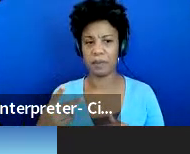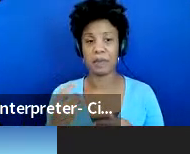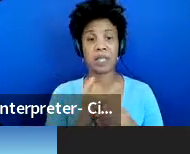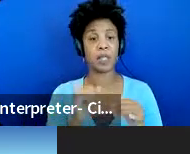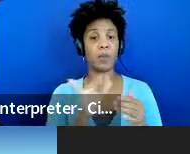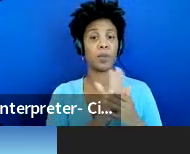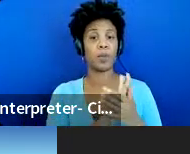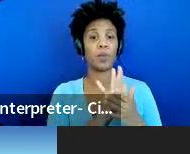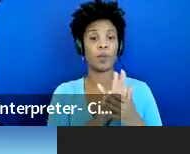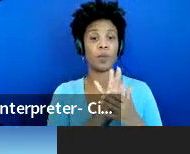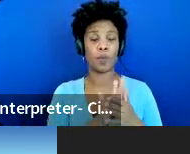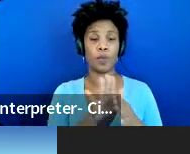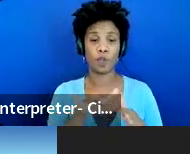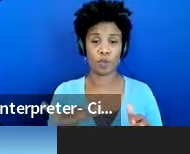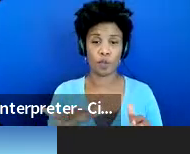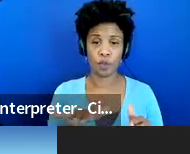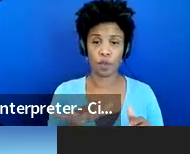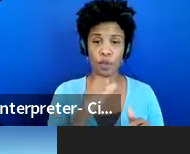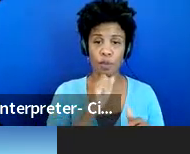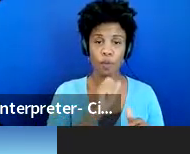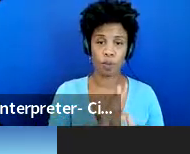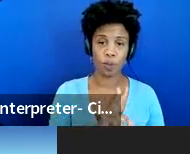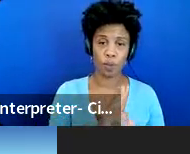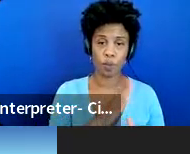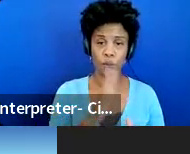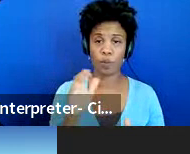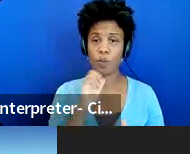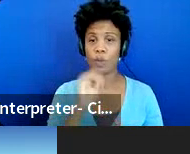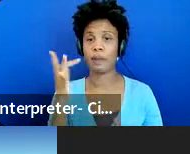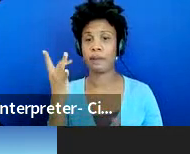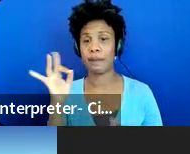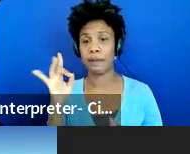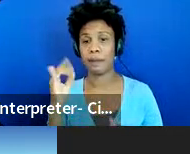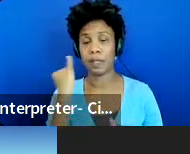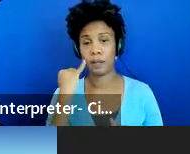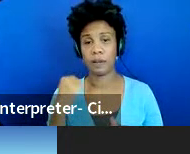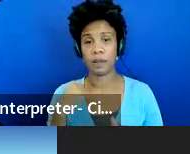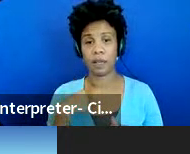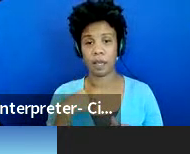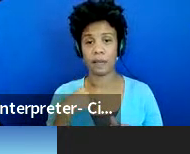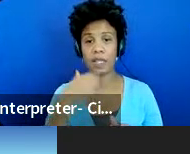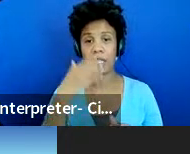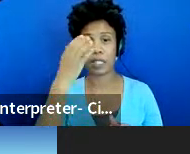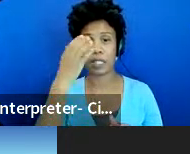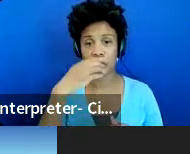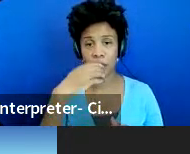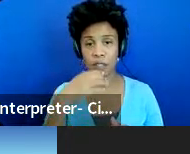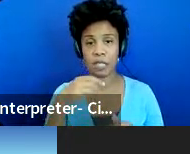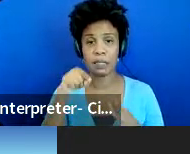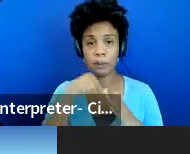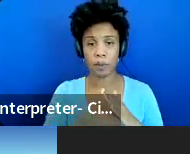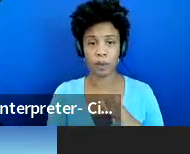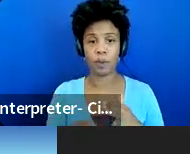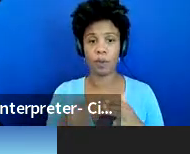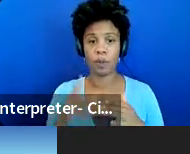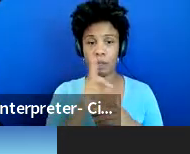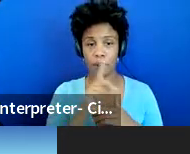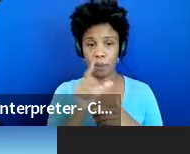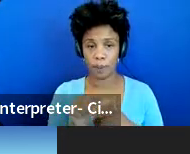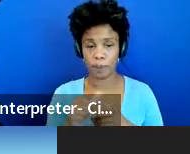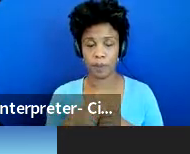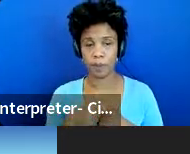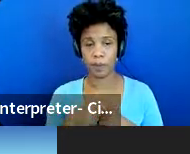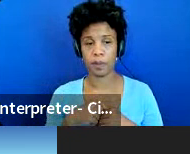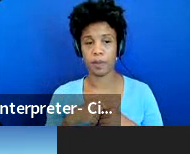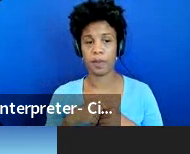to 18 years old with severe, profound disabilities. And so the school offers